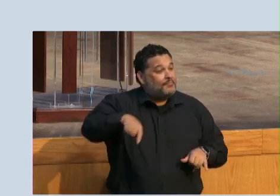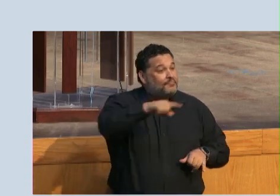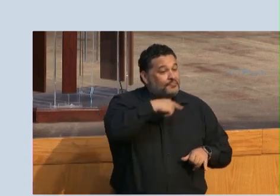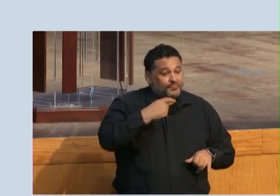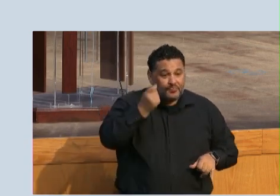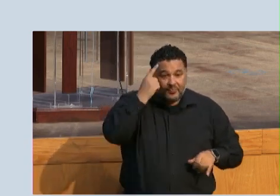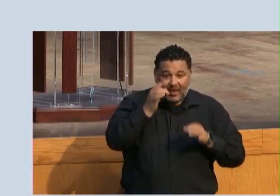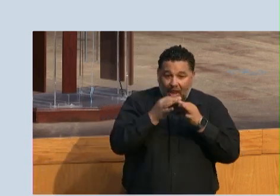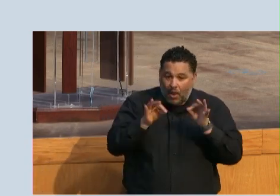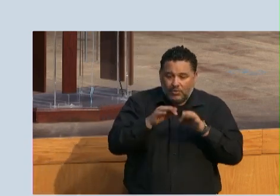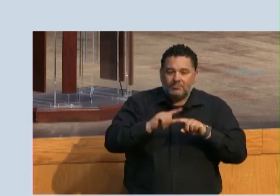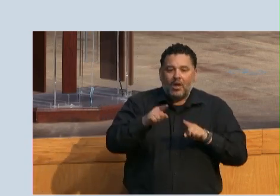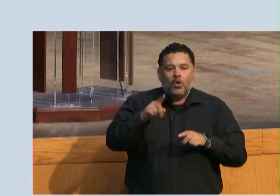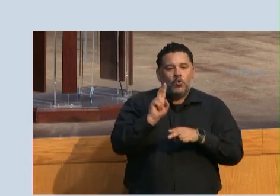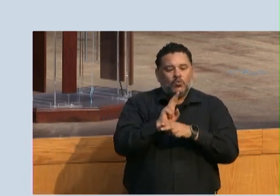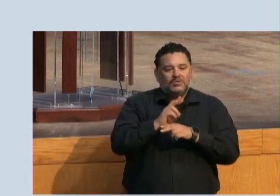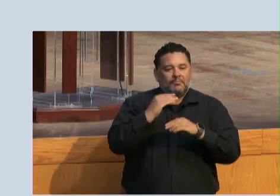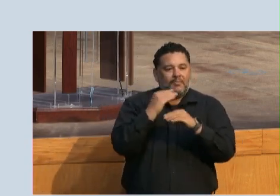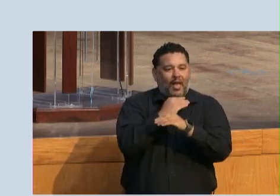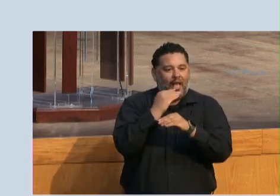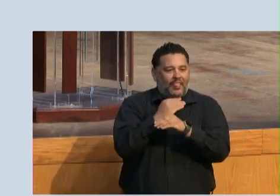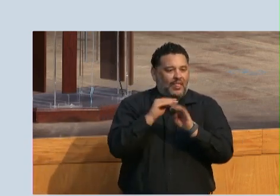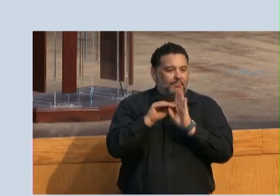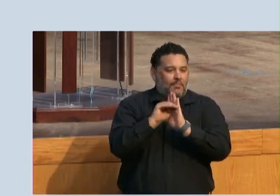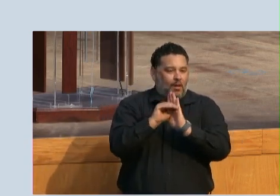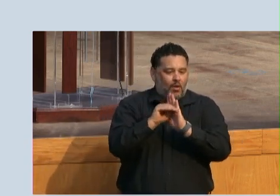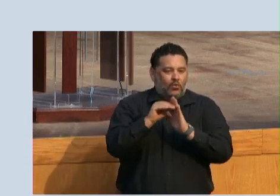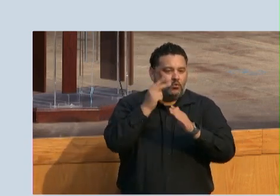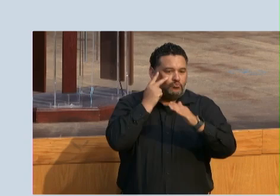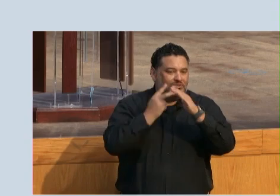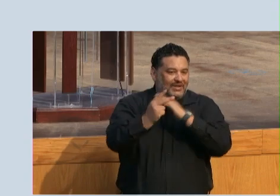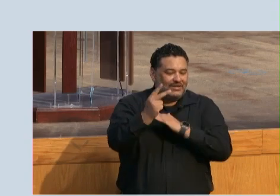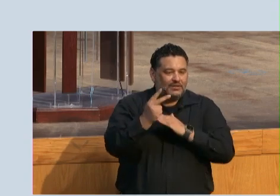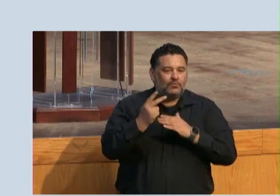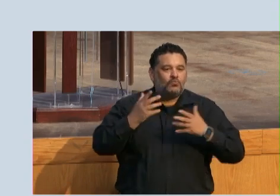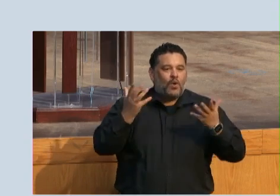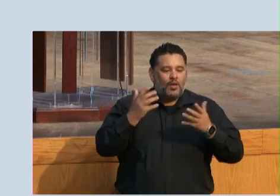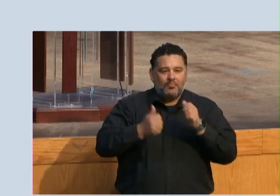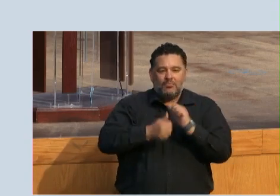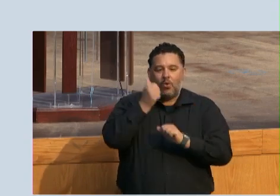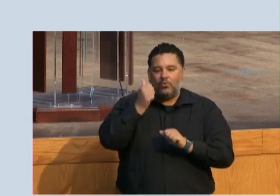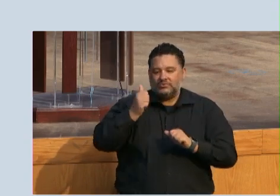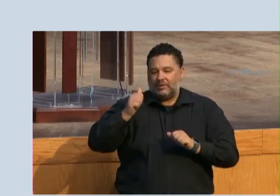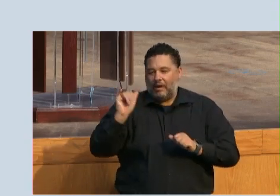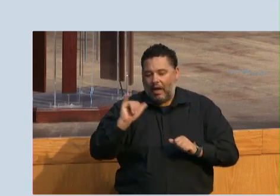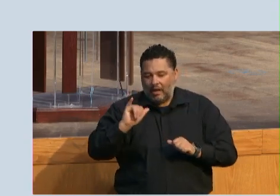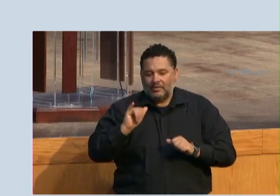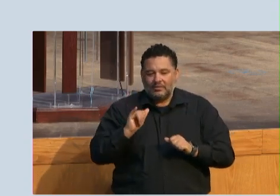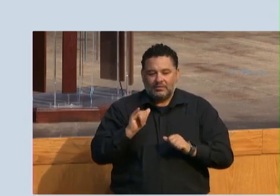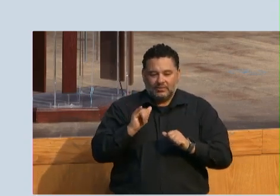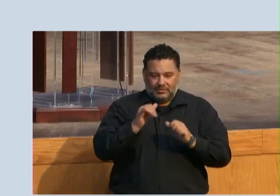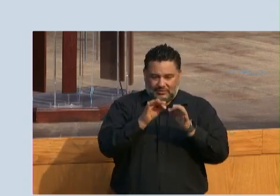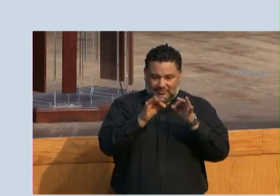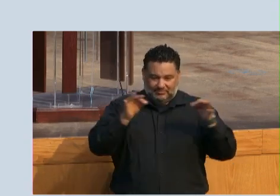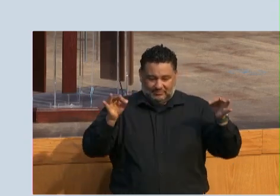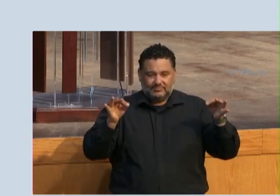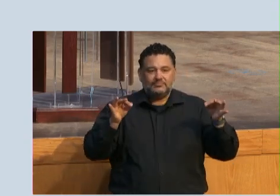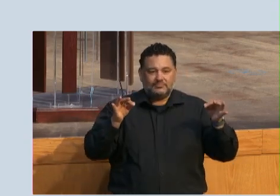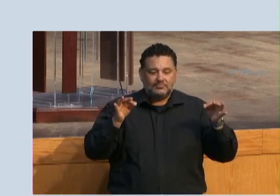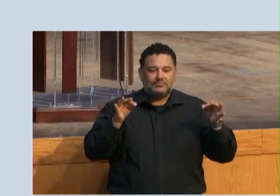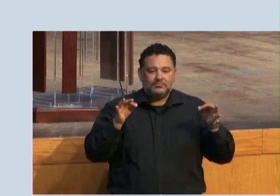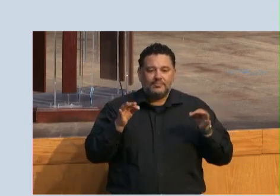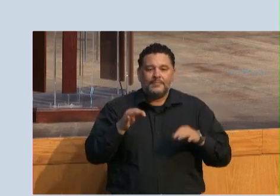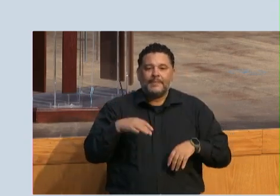using a mathematical model to predict what the most likely semantic relation between the words being given to it